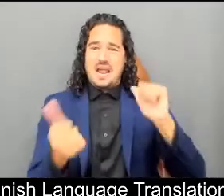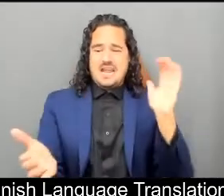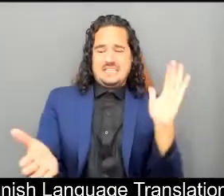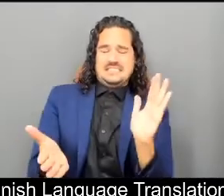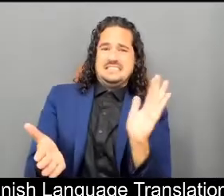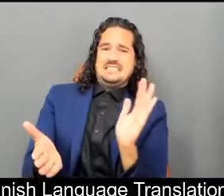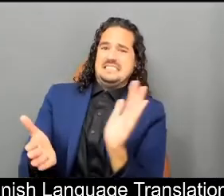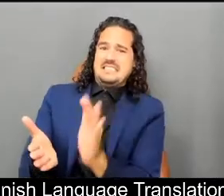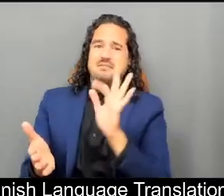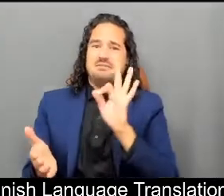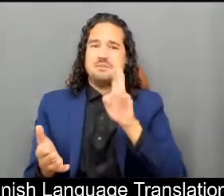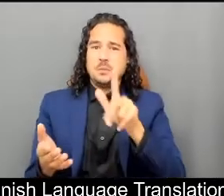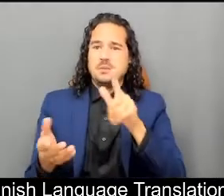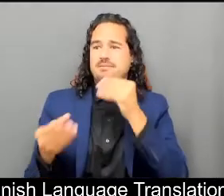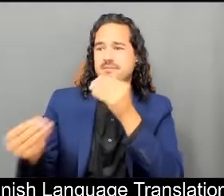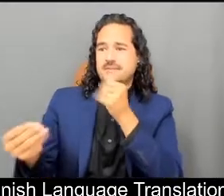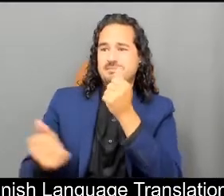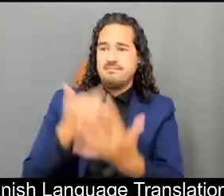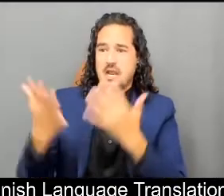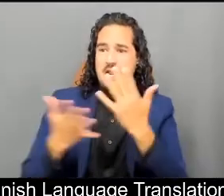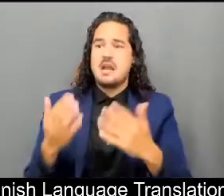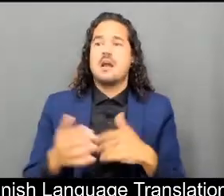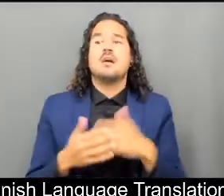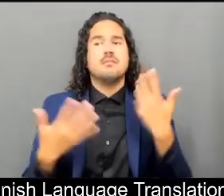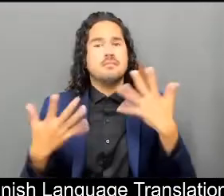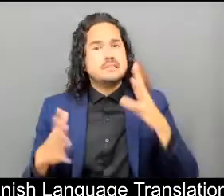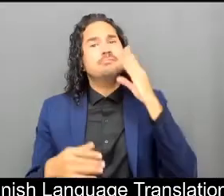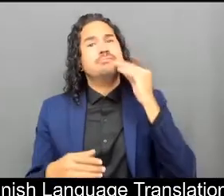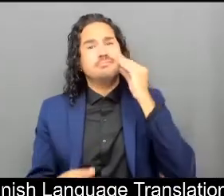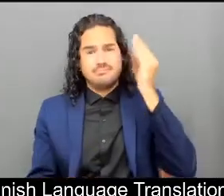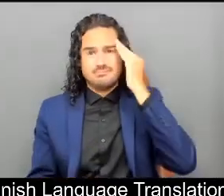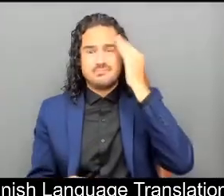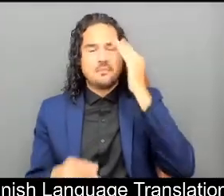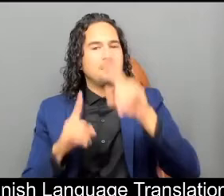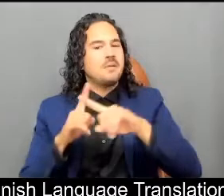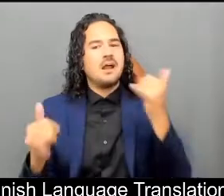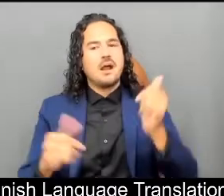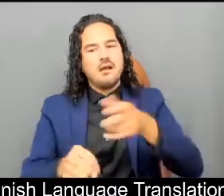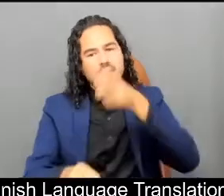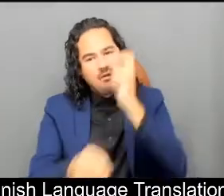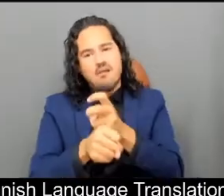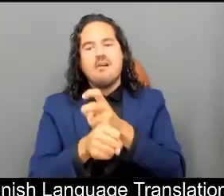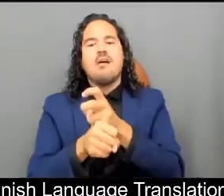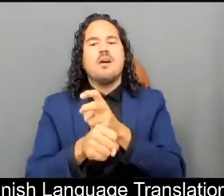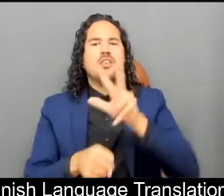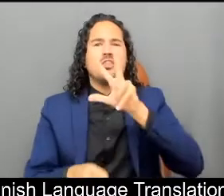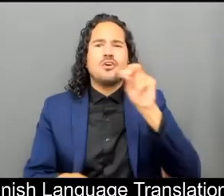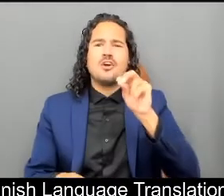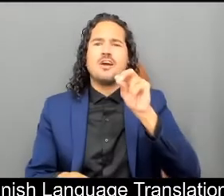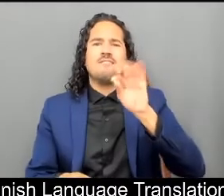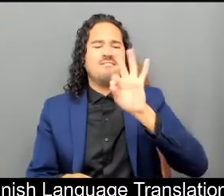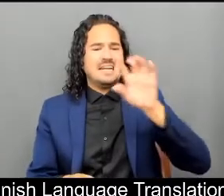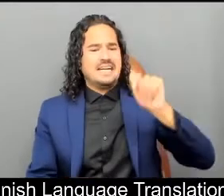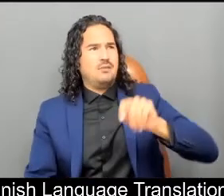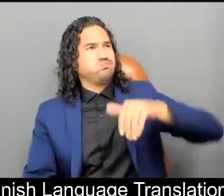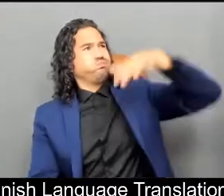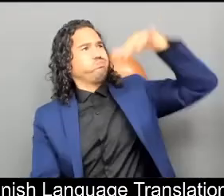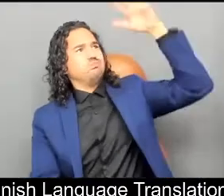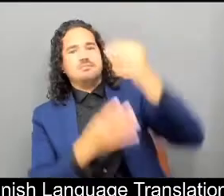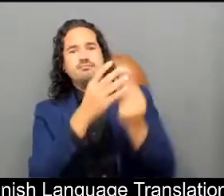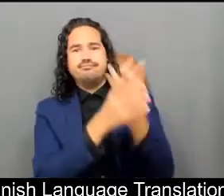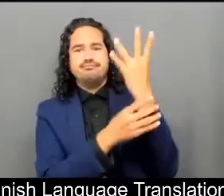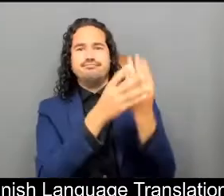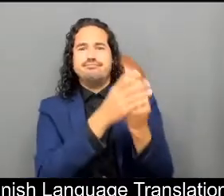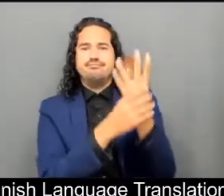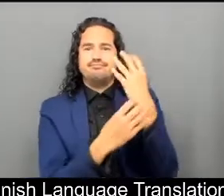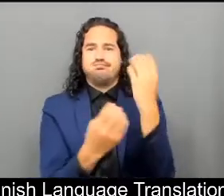in, 20, 30-foot high brush underneath large old growth canopy. There's no recorded fire history in this area